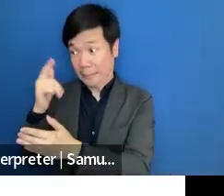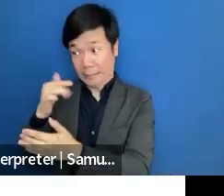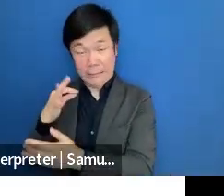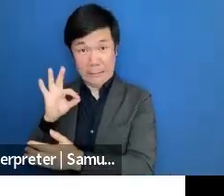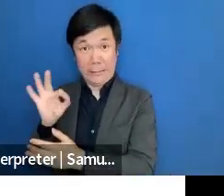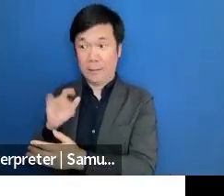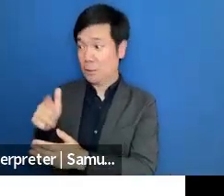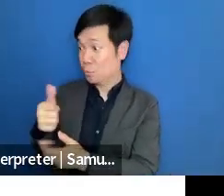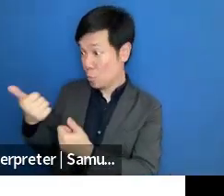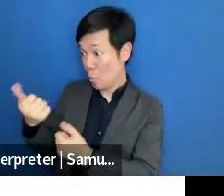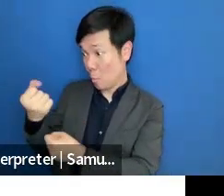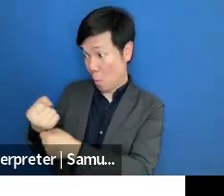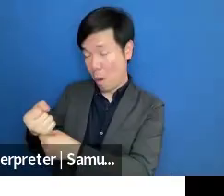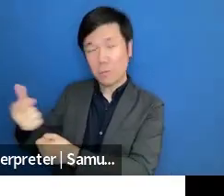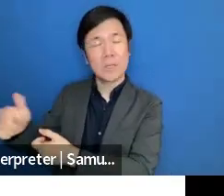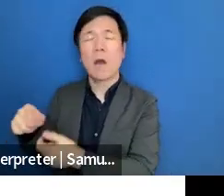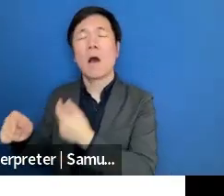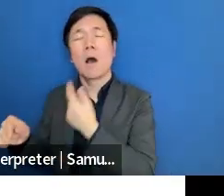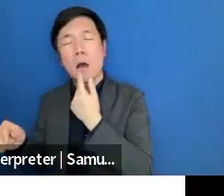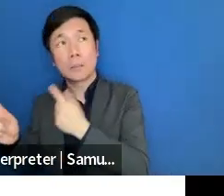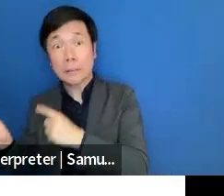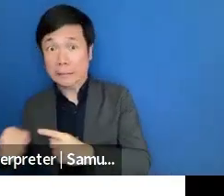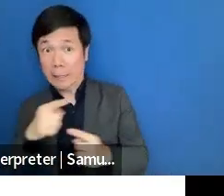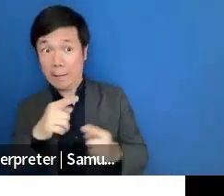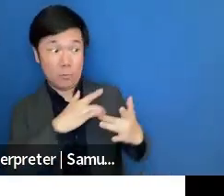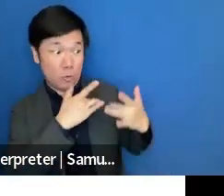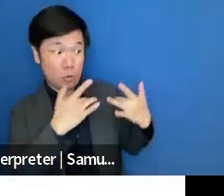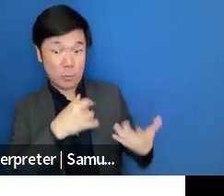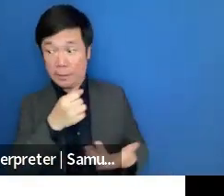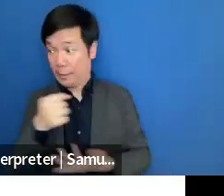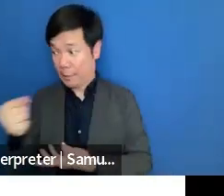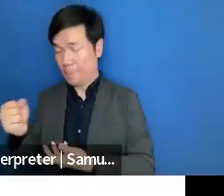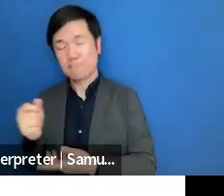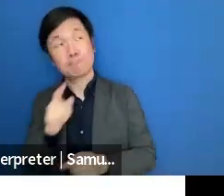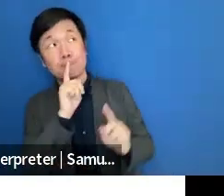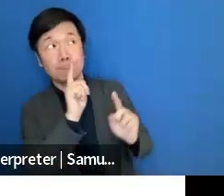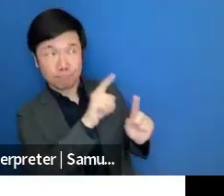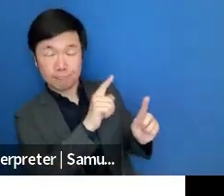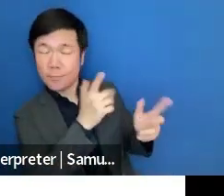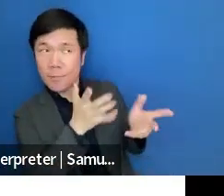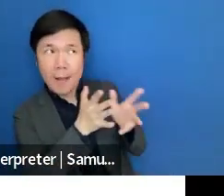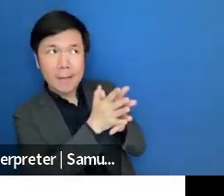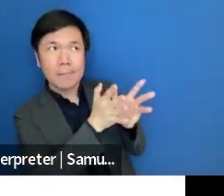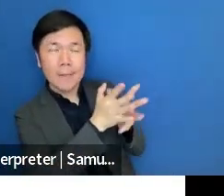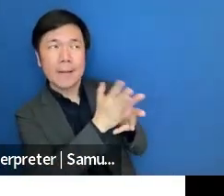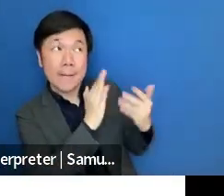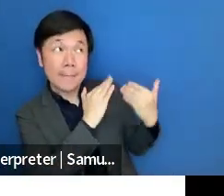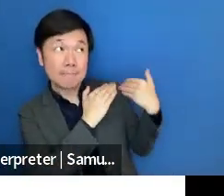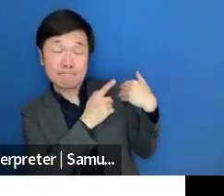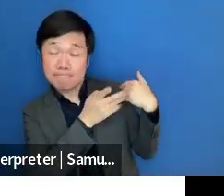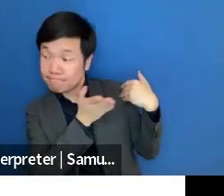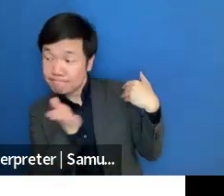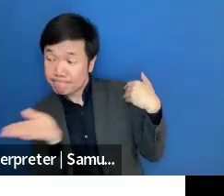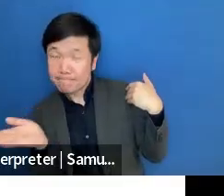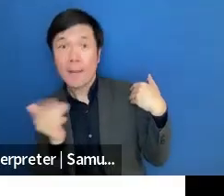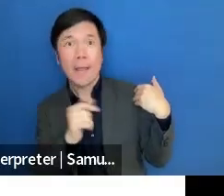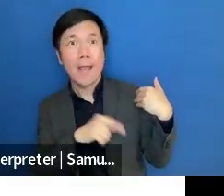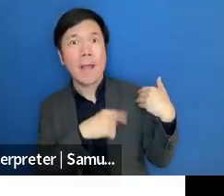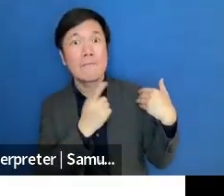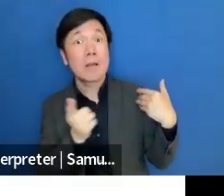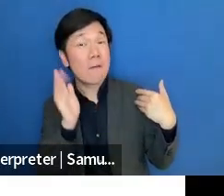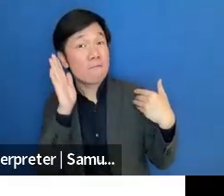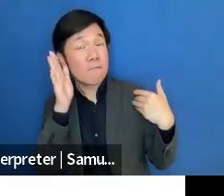accountability to communities. When rights holders and movements are meaningfully included, programming shifts towards greater relevance, justice,